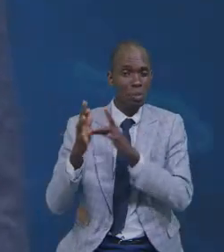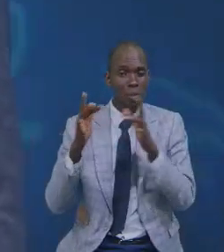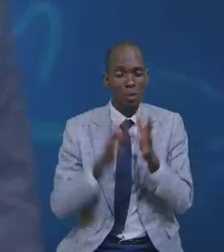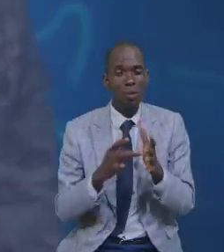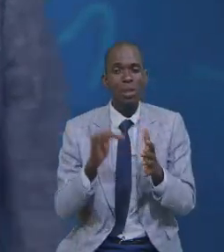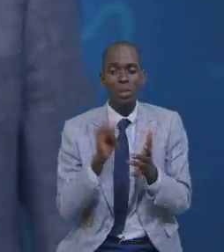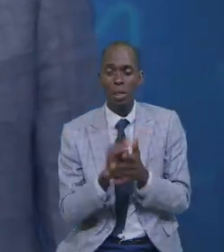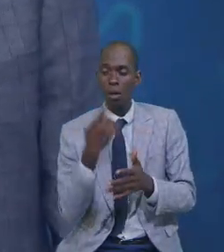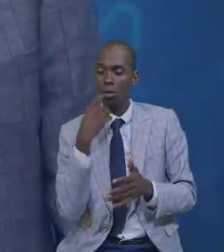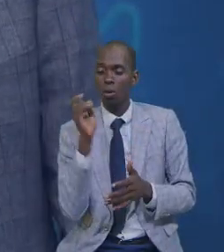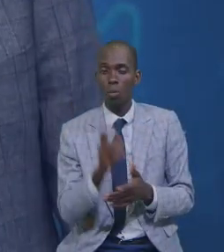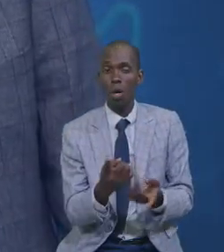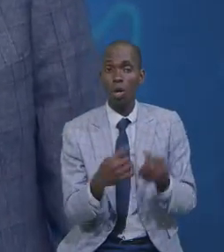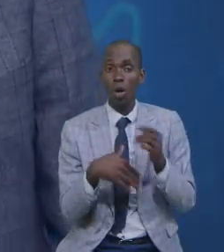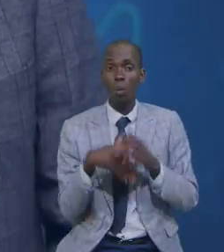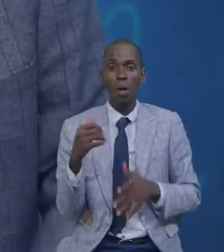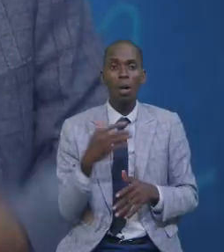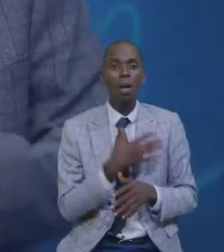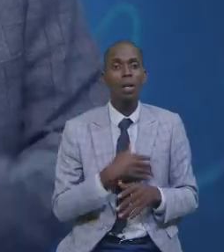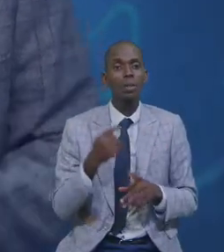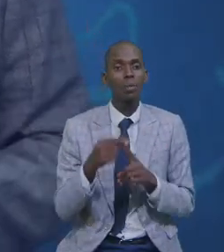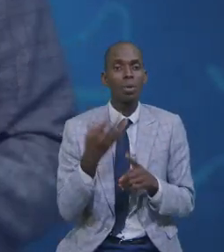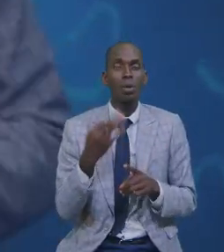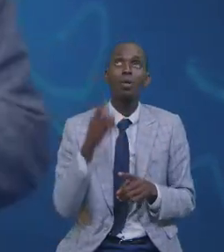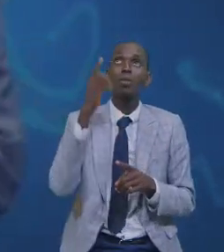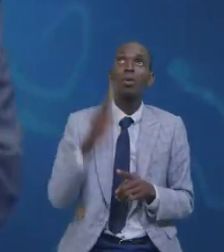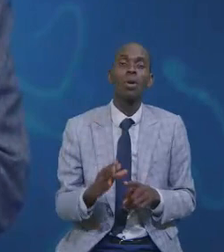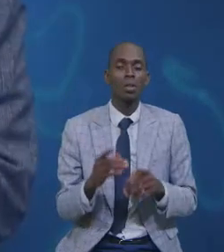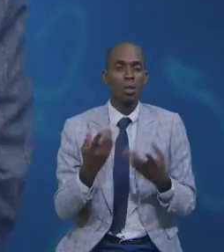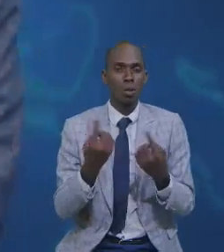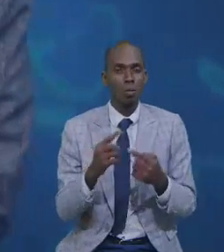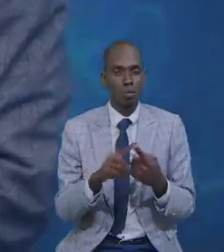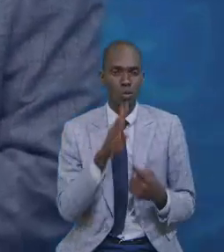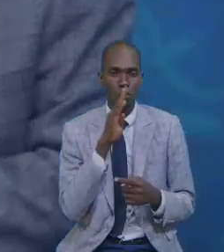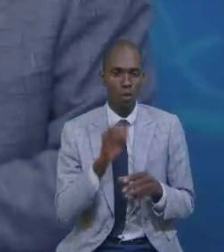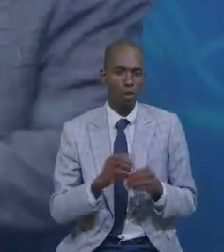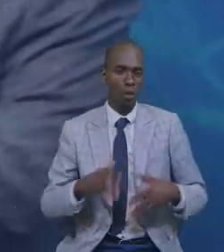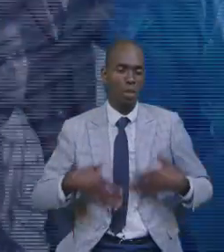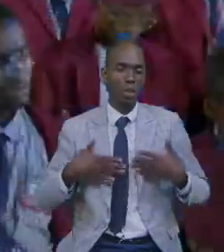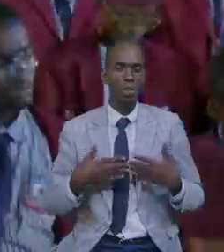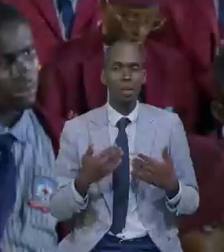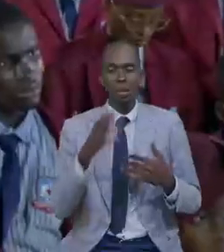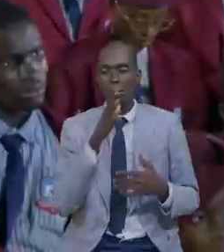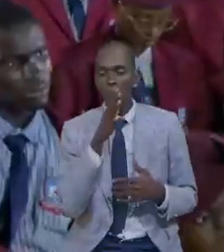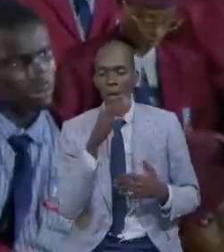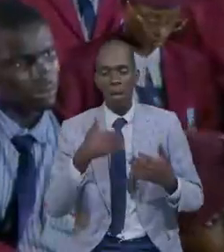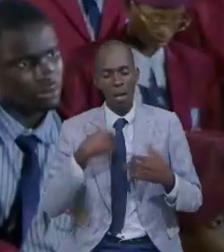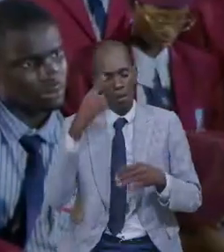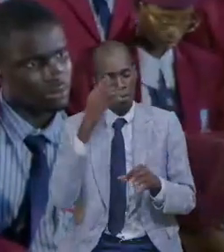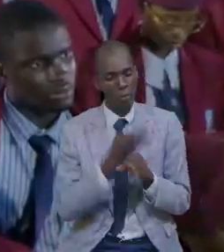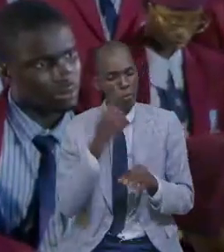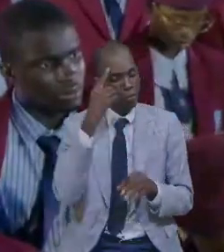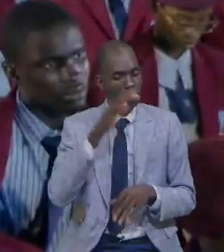the word of God is fulfilled in your life. You have faith, mother. You have faith for that child, daddy. You have faith for